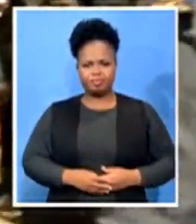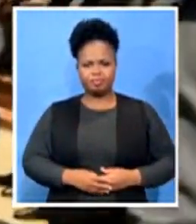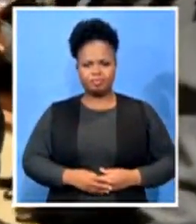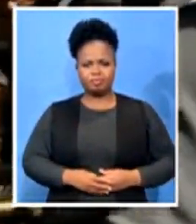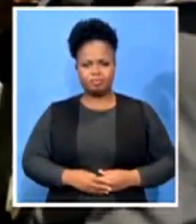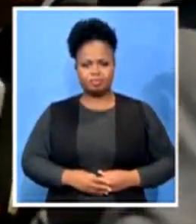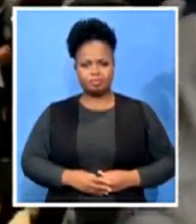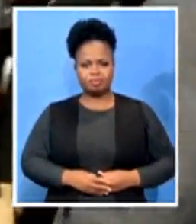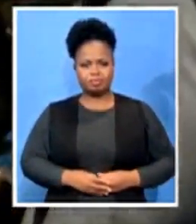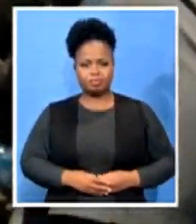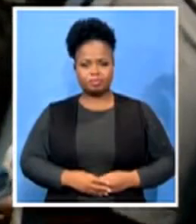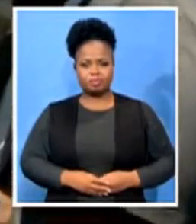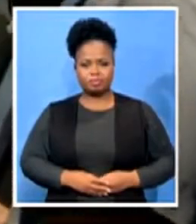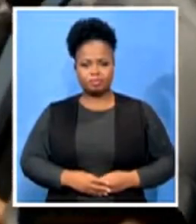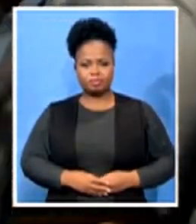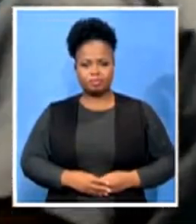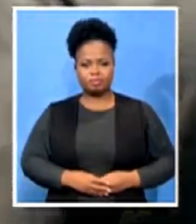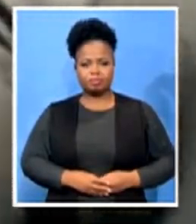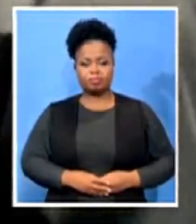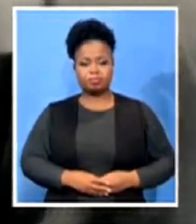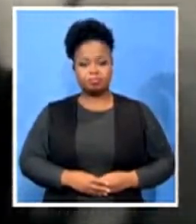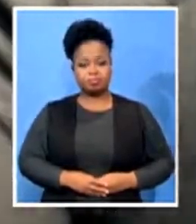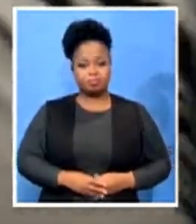He's communicating with residents.